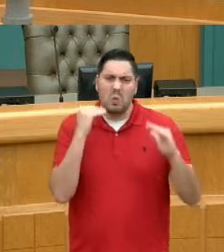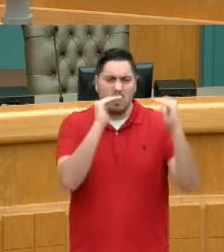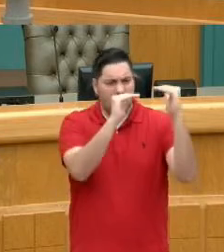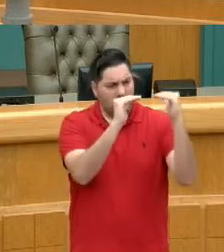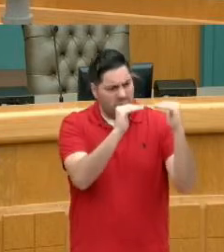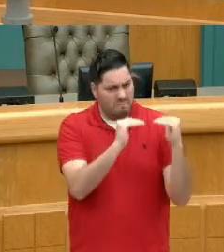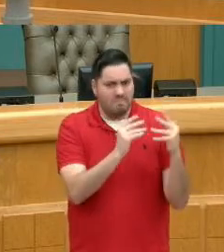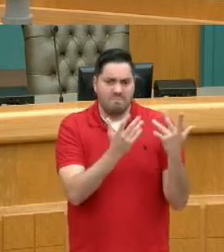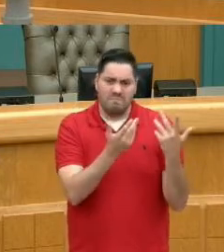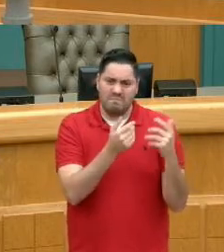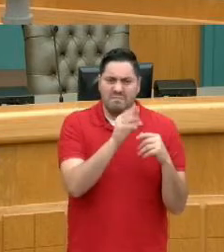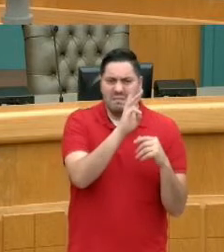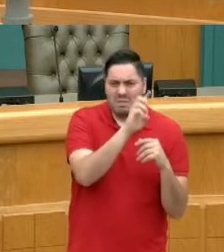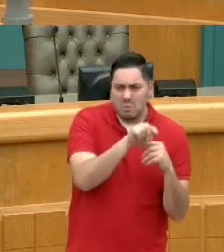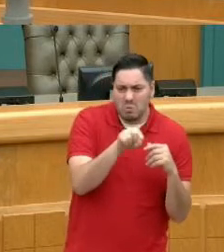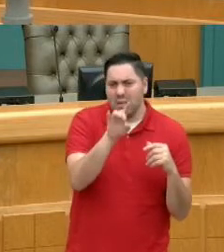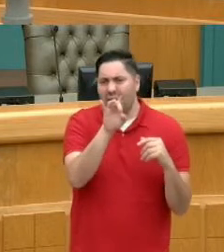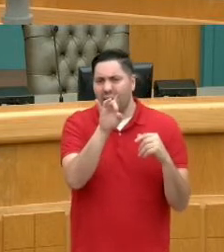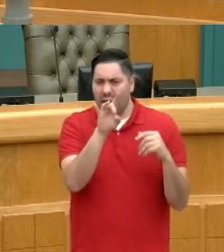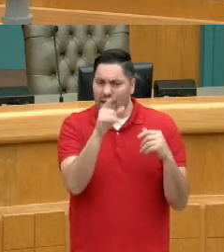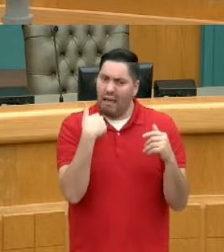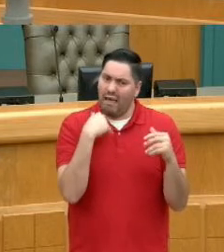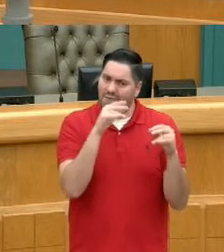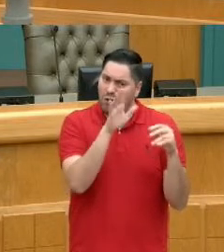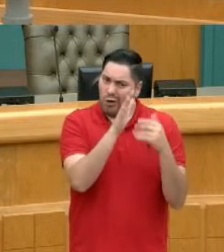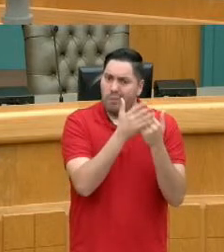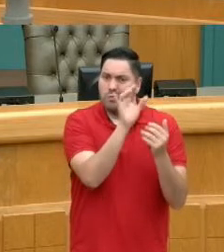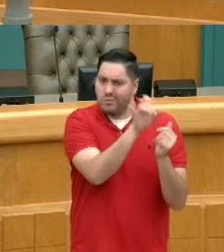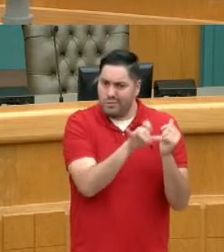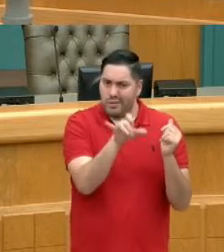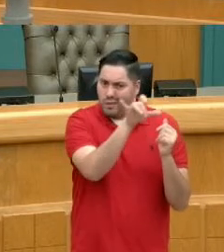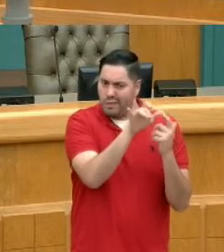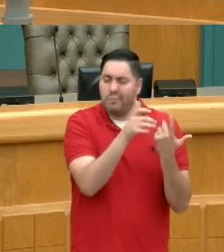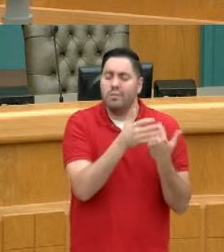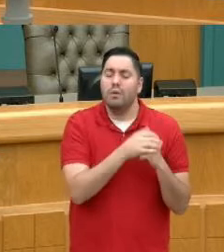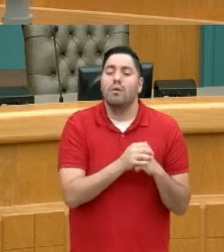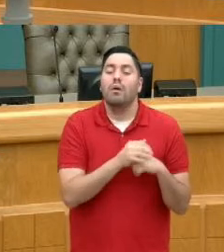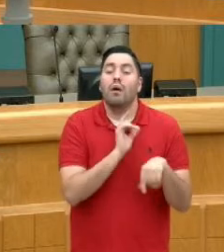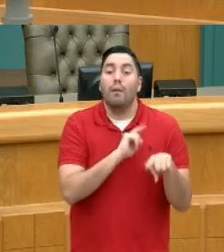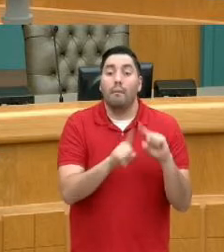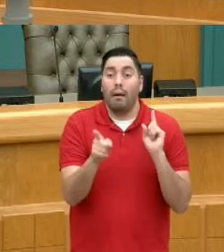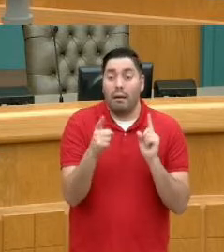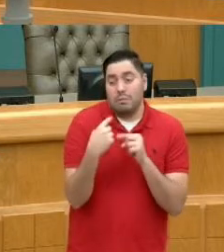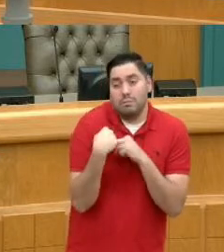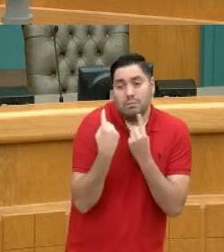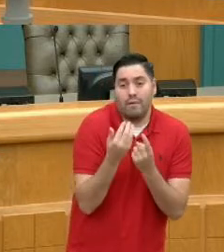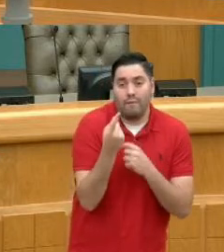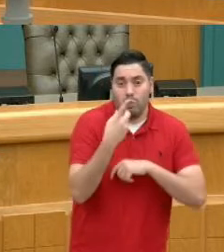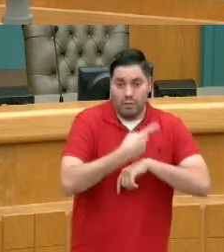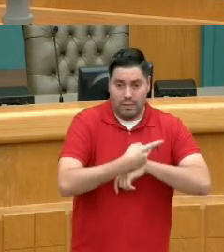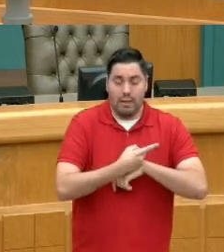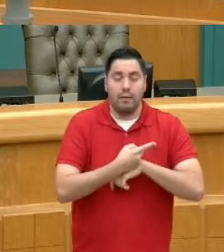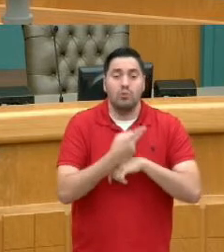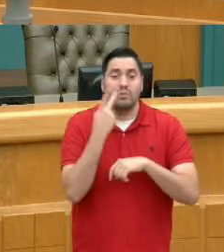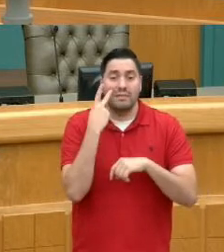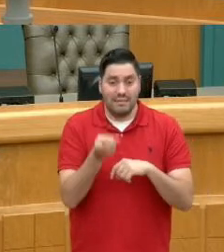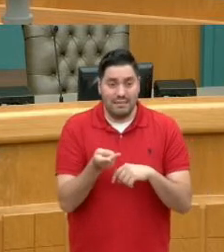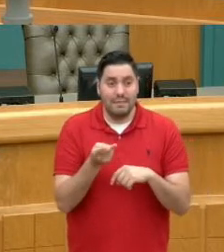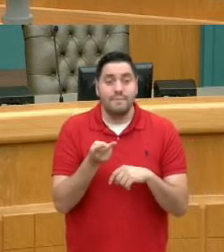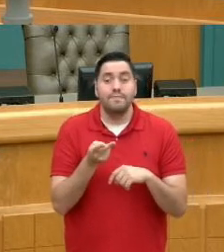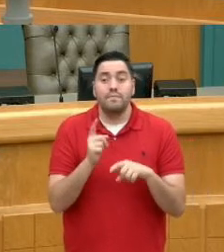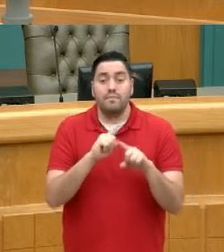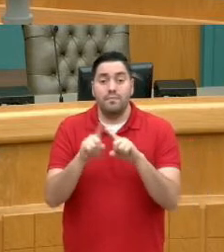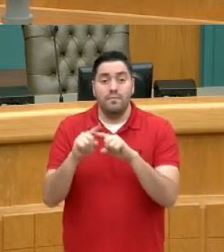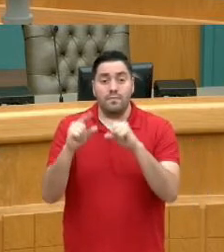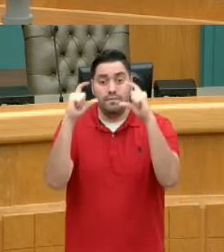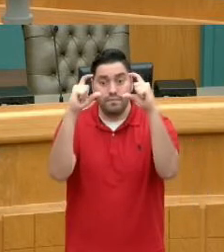it by 9 different age groups. But recently, with some of the cases in the last couple of days, you can really